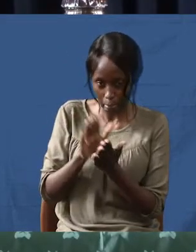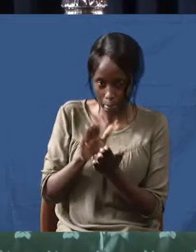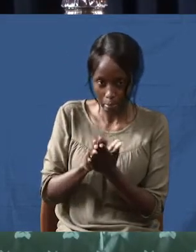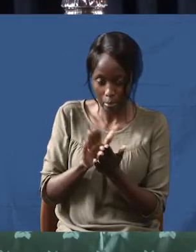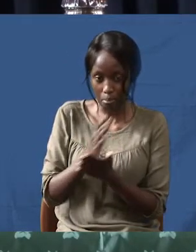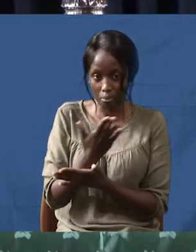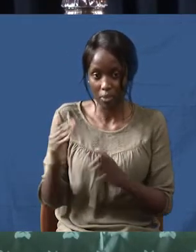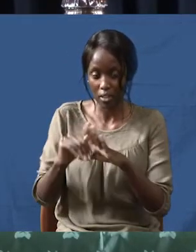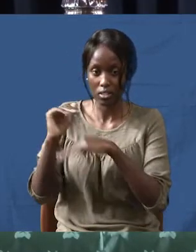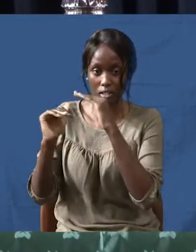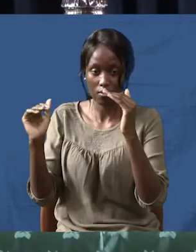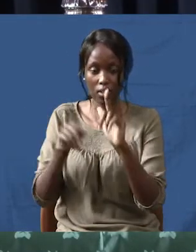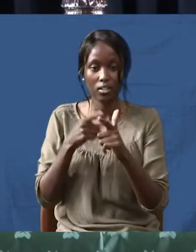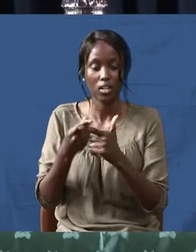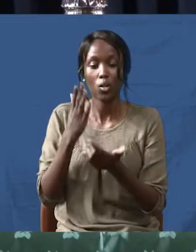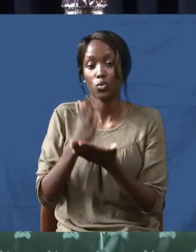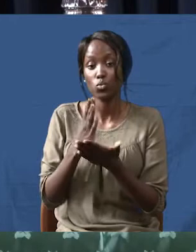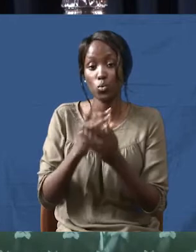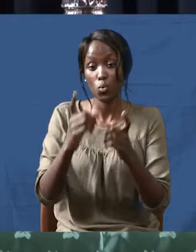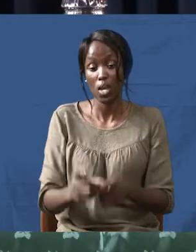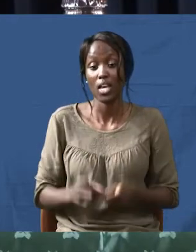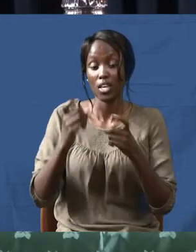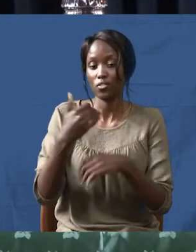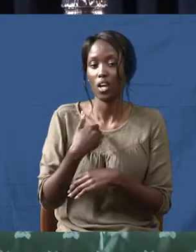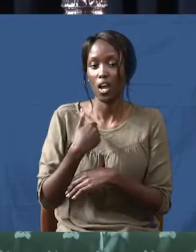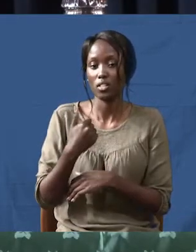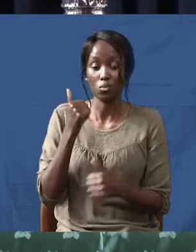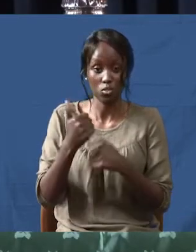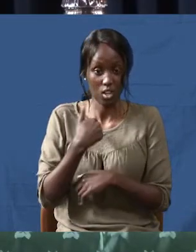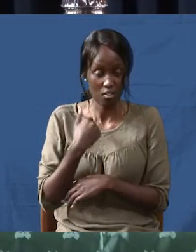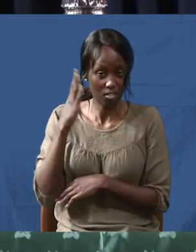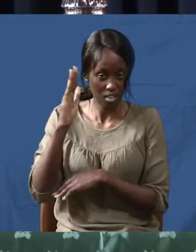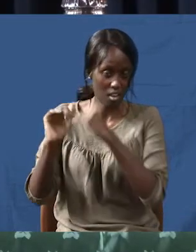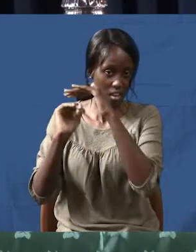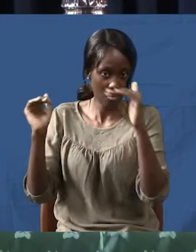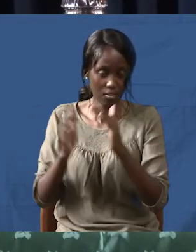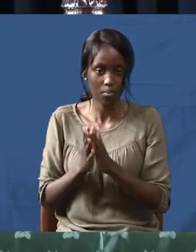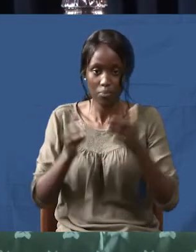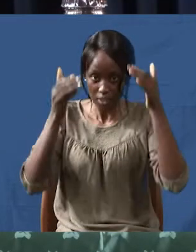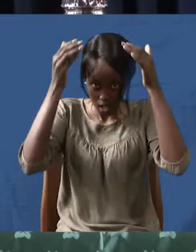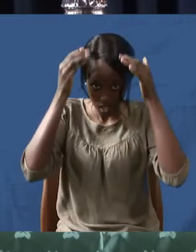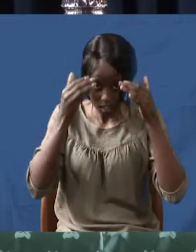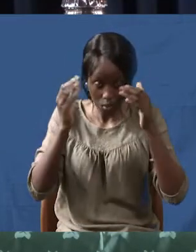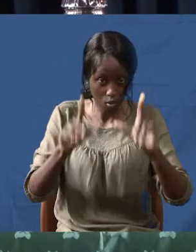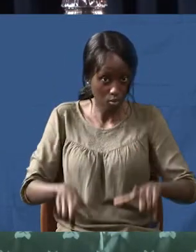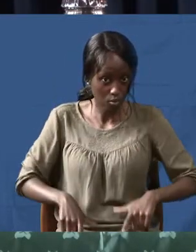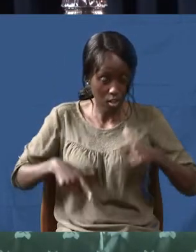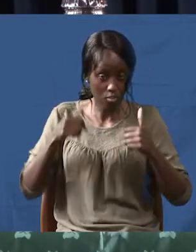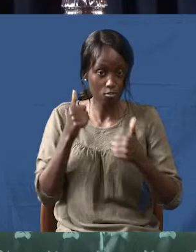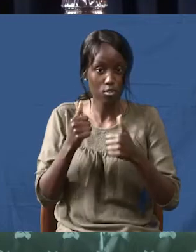heaven, there is a reward that will follow us there, the crown of life that we